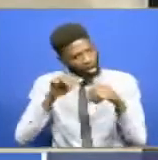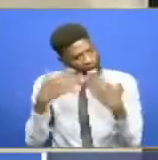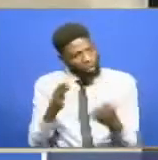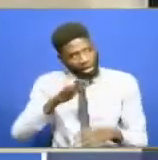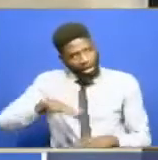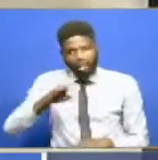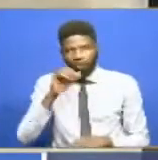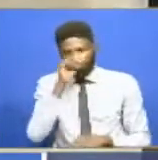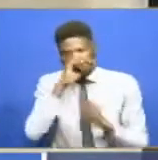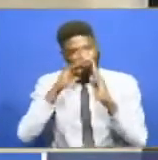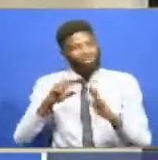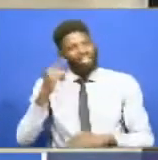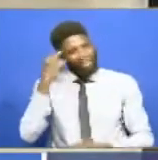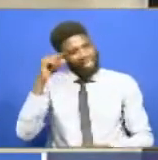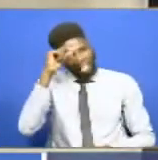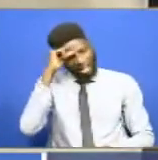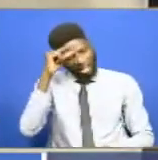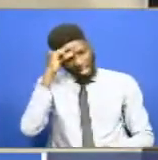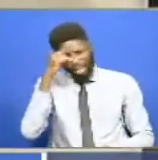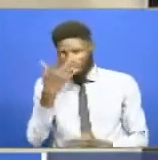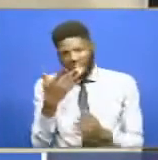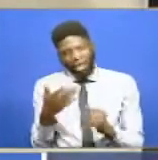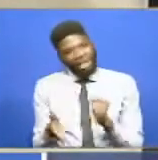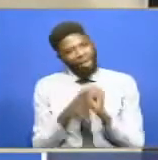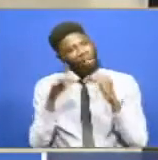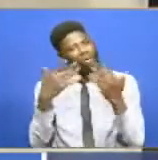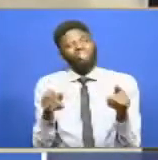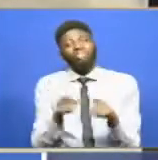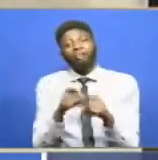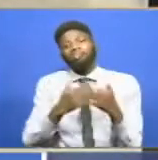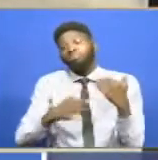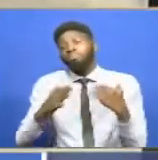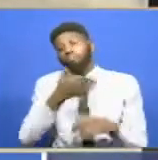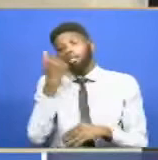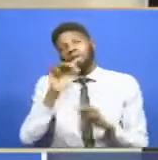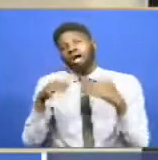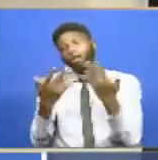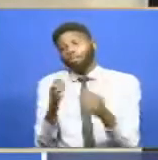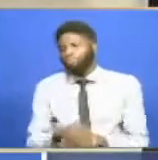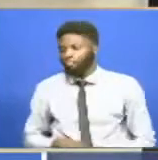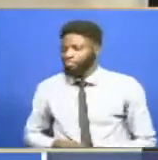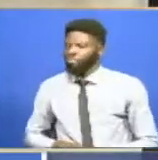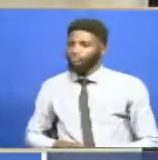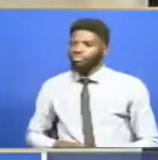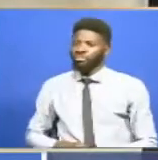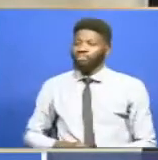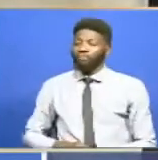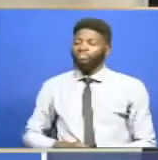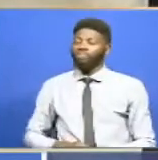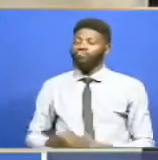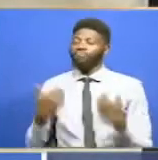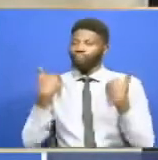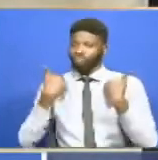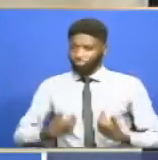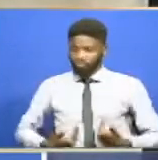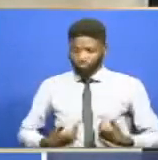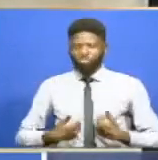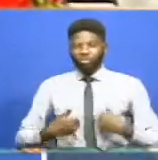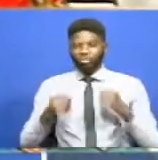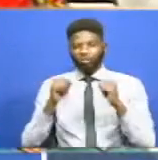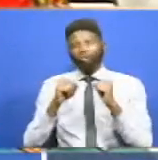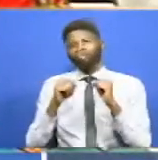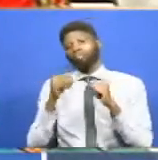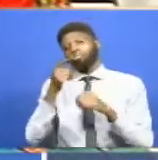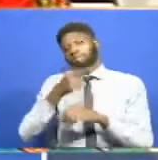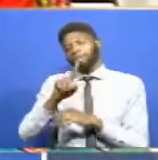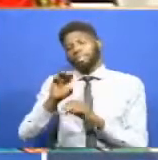settlements, how would you rate it, and how best should it be done? Personally, I would rate it at 6,